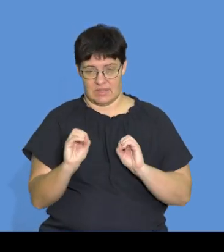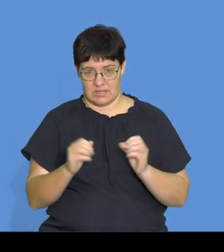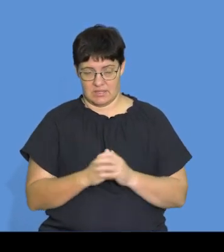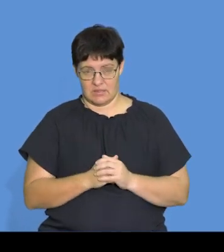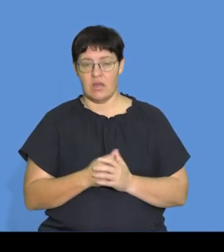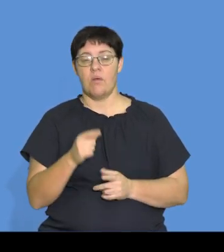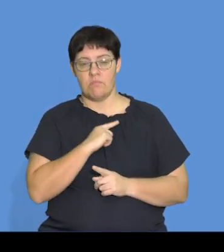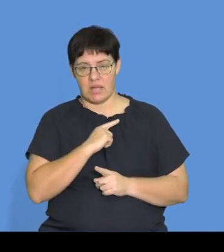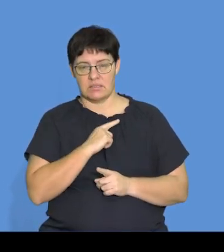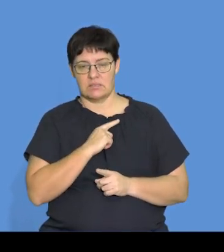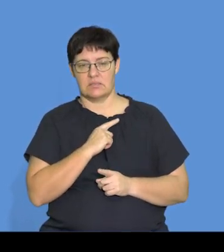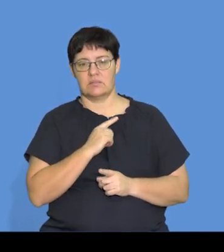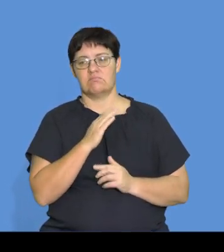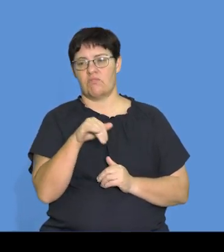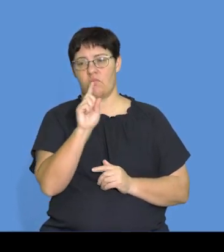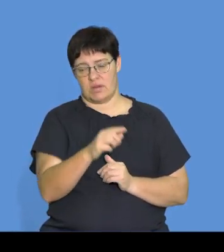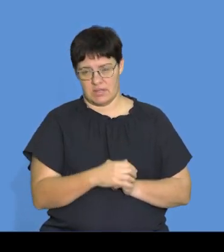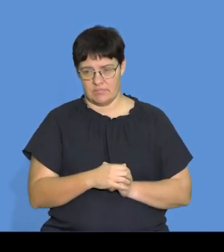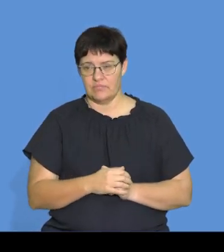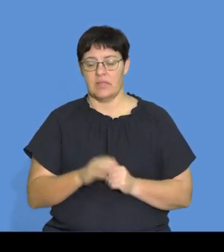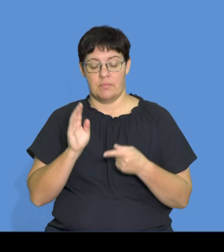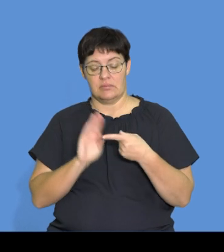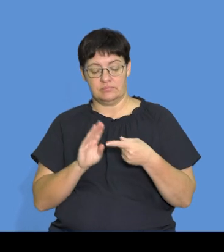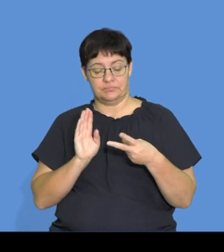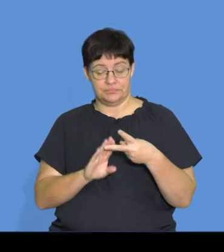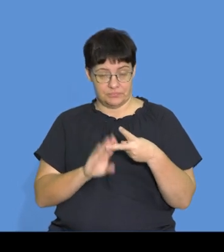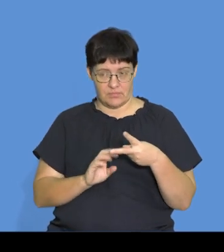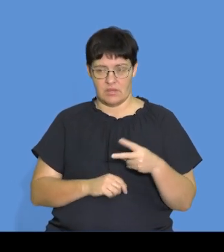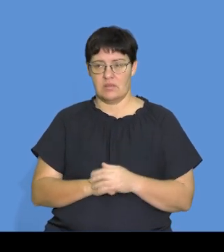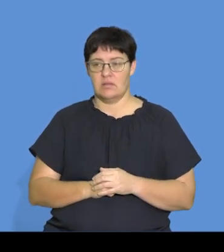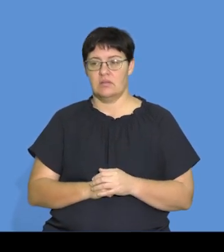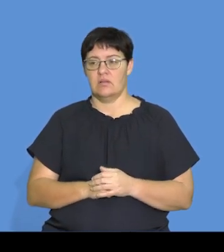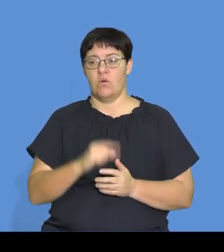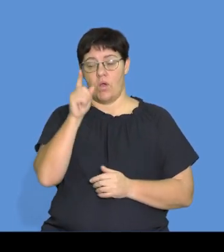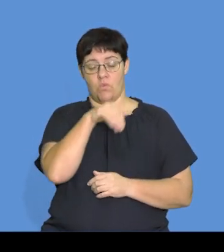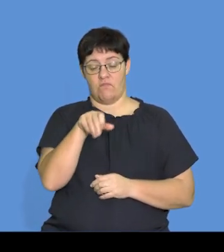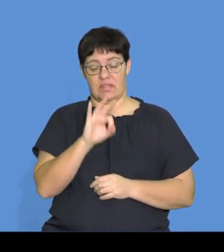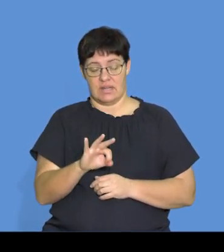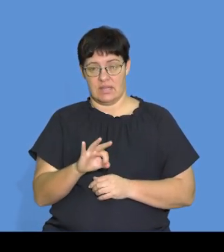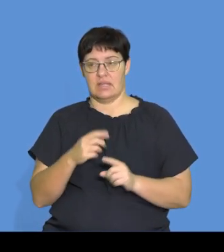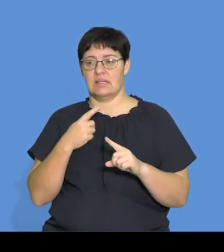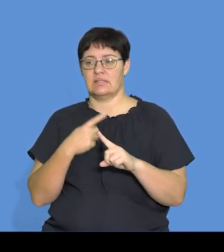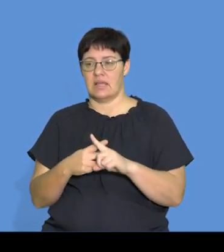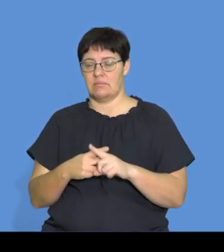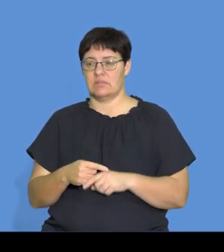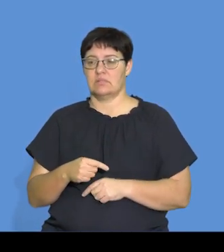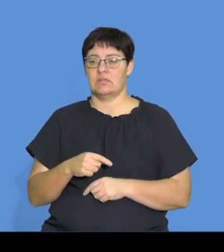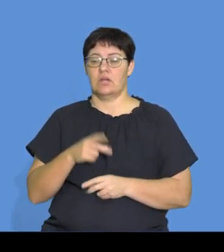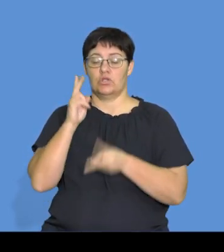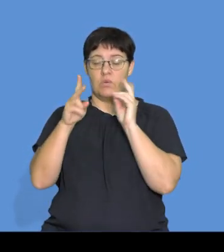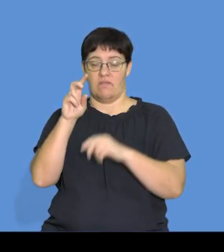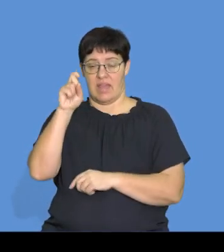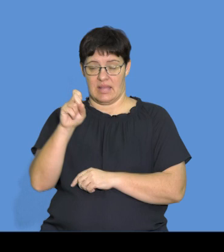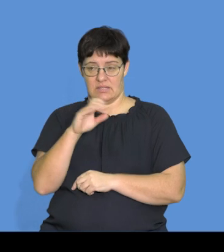though, but over 1. Look at the second one. If I multiply 1 over 3x by by 12x